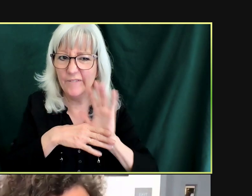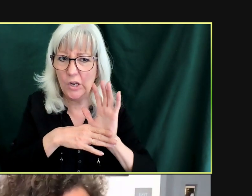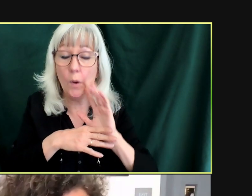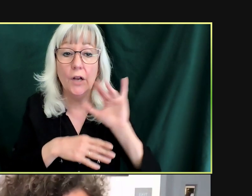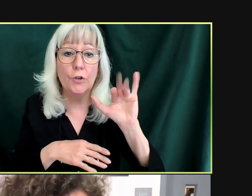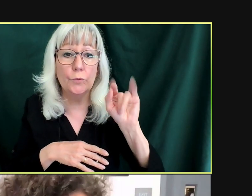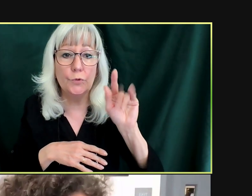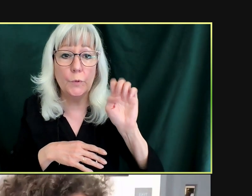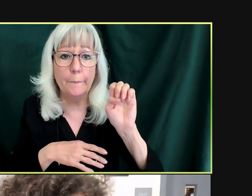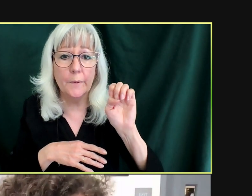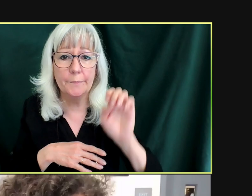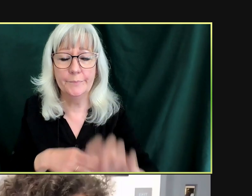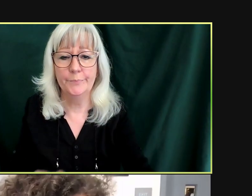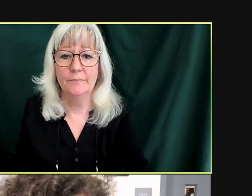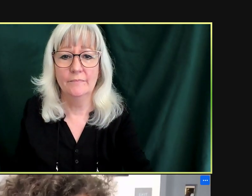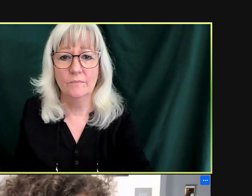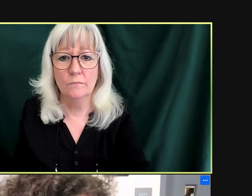YouTube.